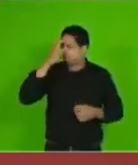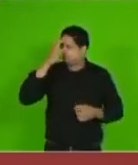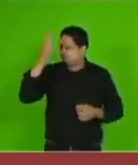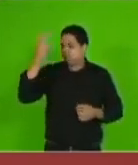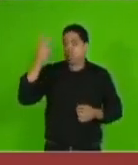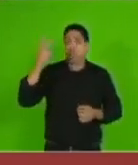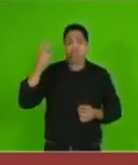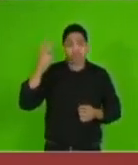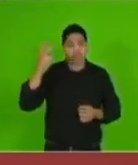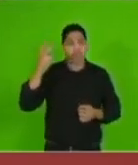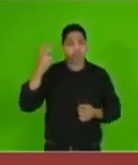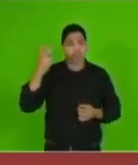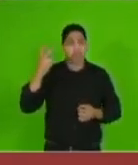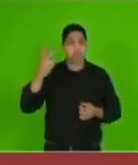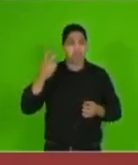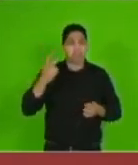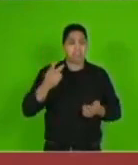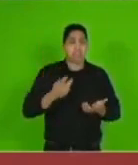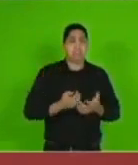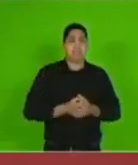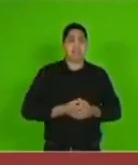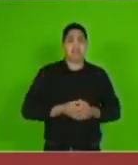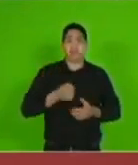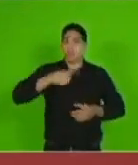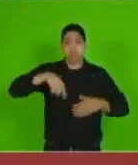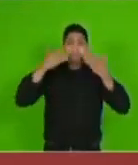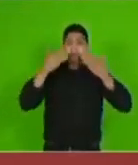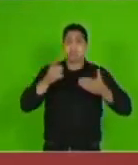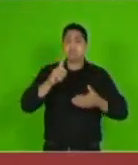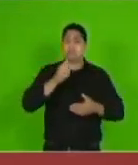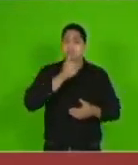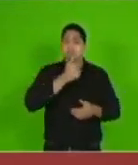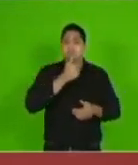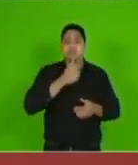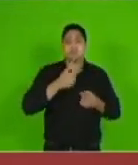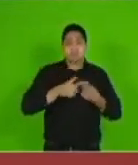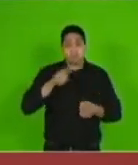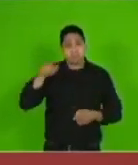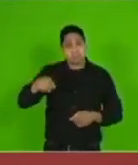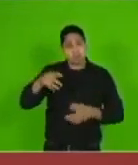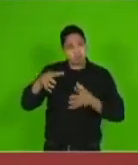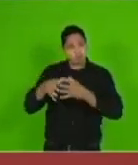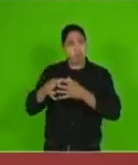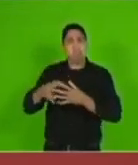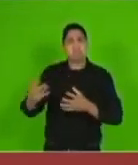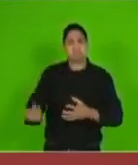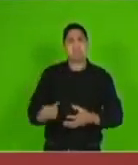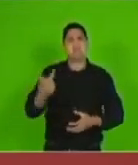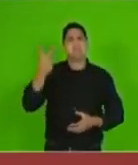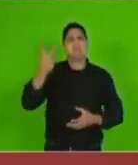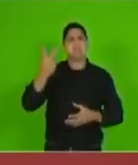We had so many servants here in the seminar. We have so many people who are integrated.